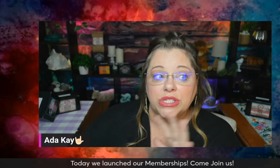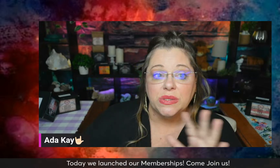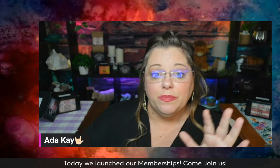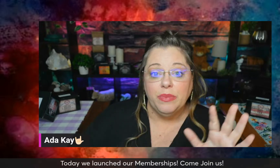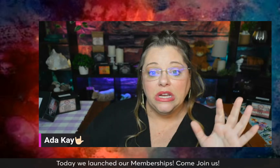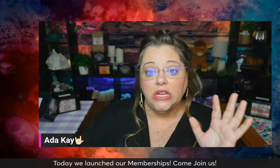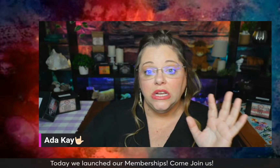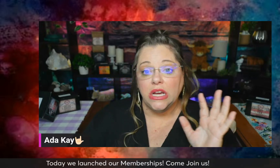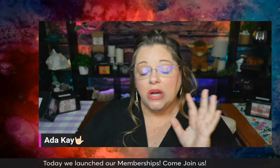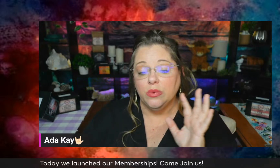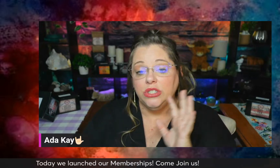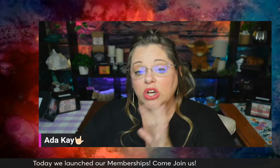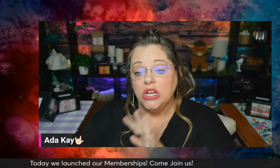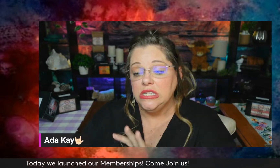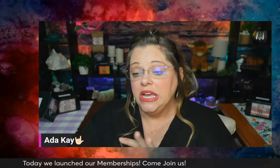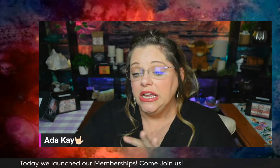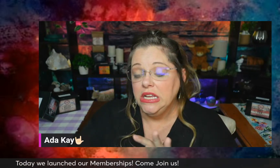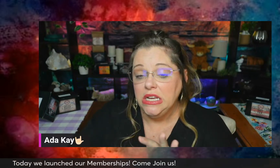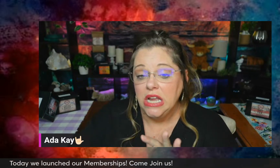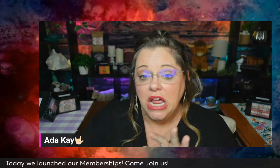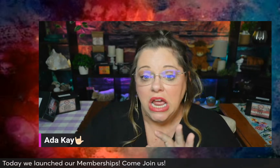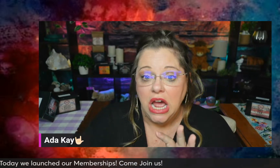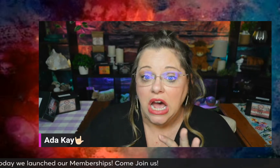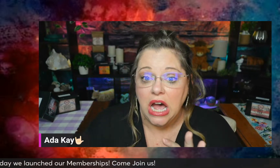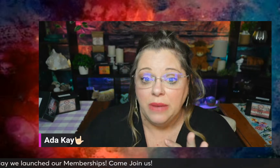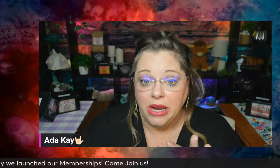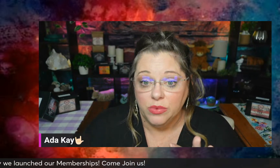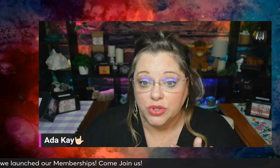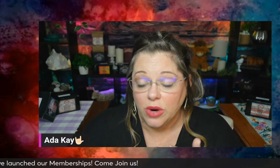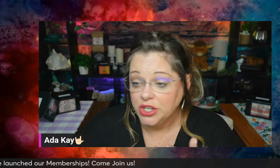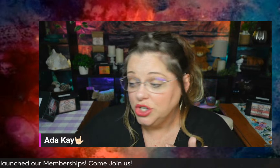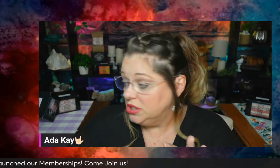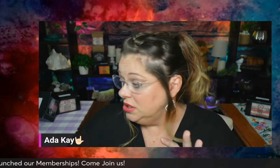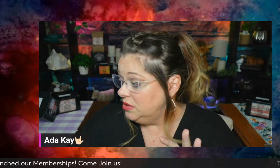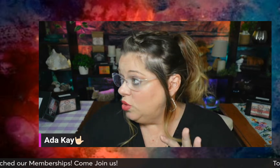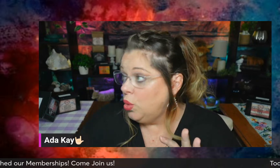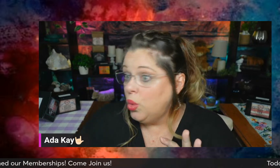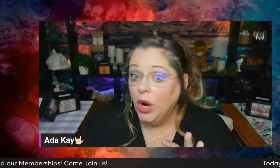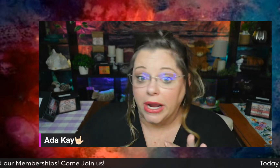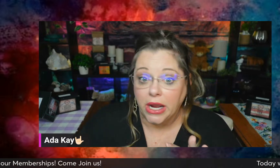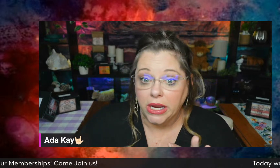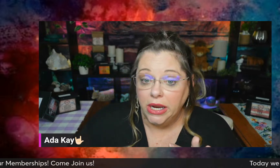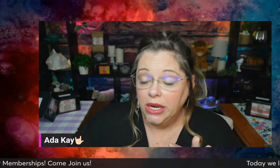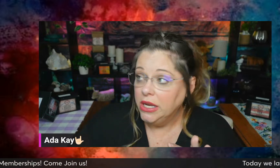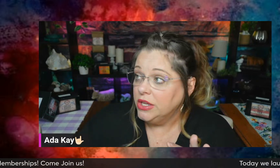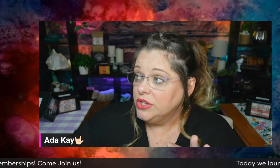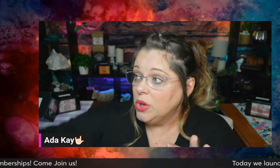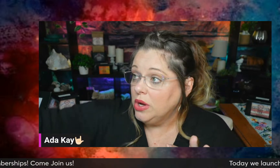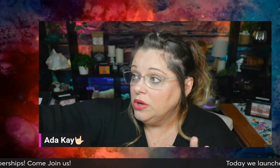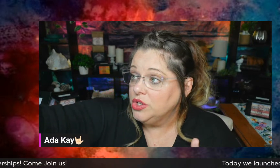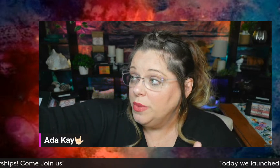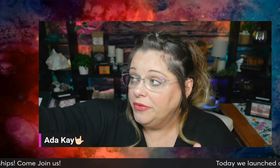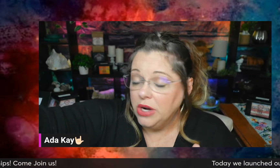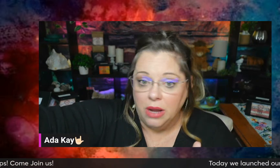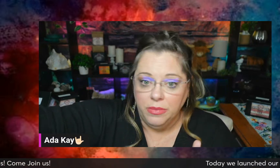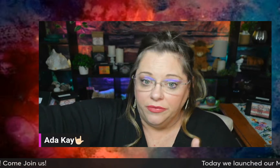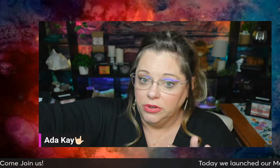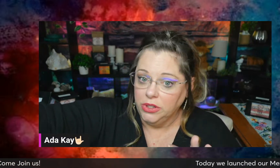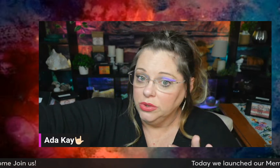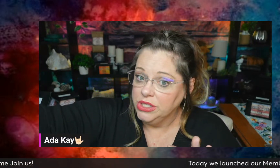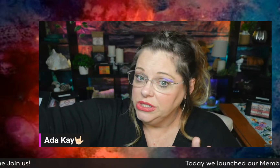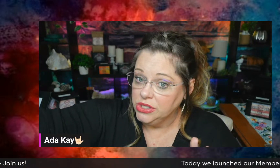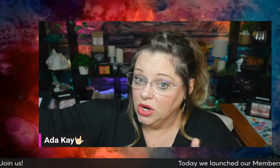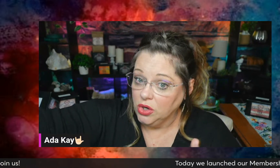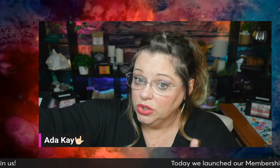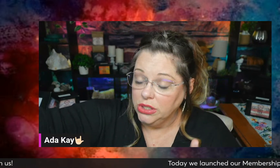everything was spinning. I was nauseated. I mean, I was crashing quick. So I told my friend, I'm not